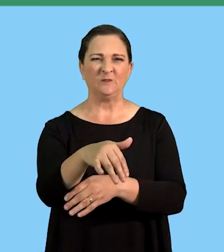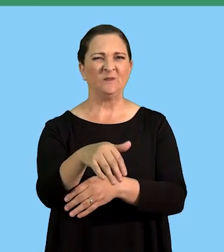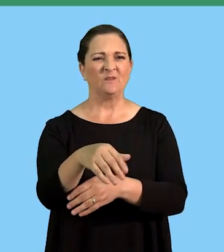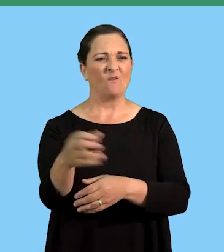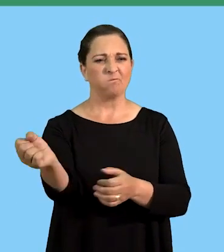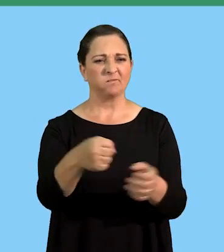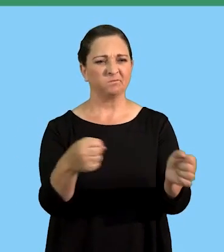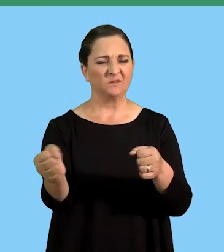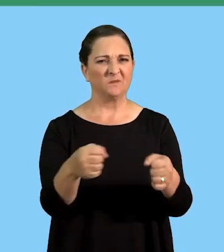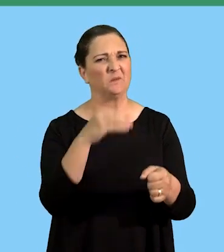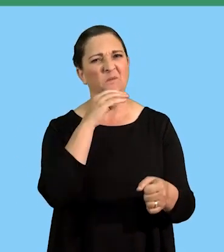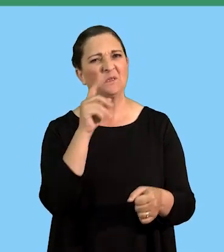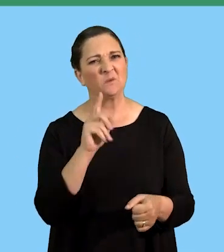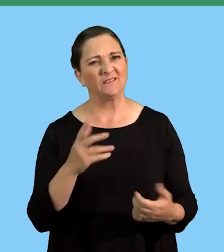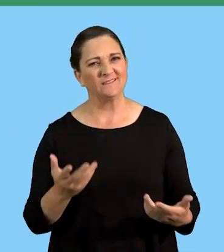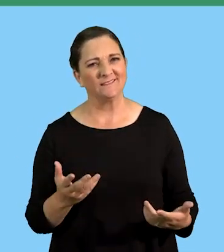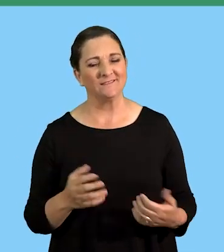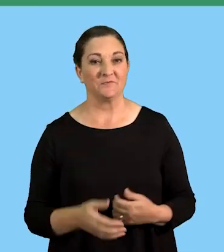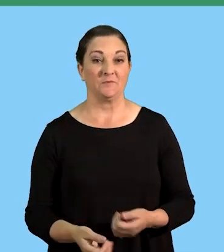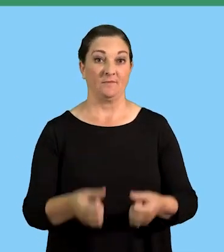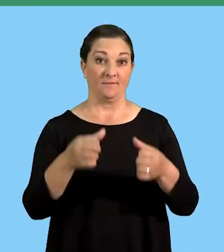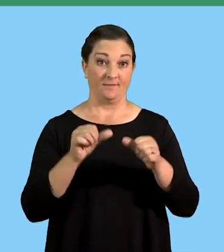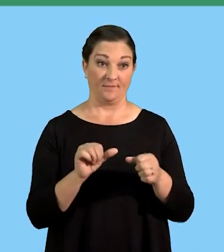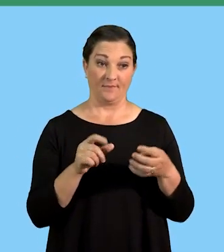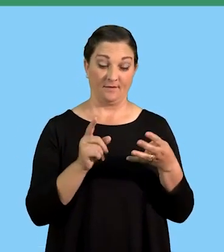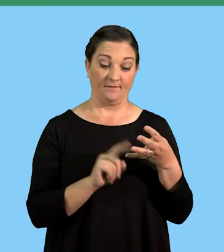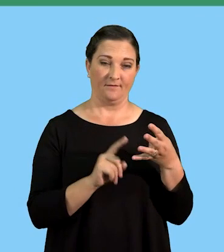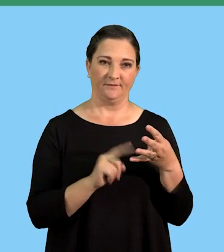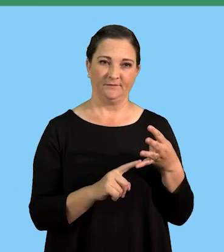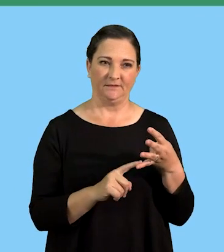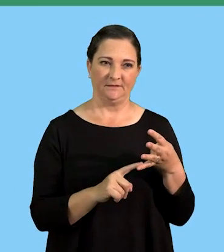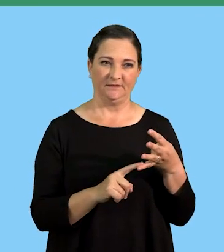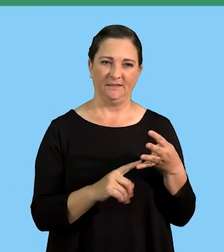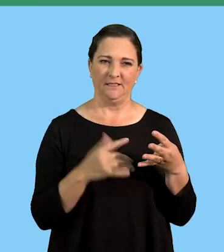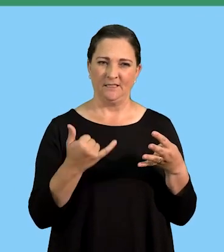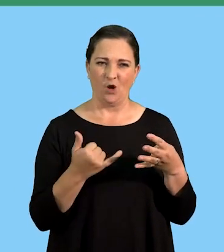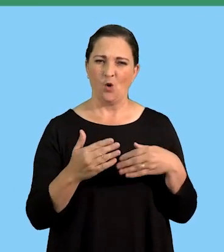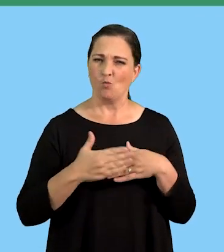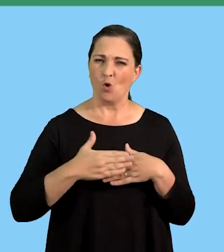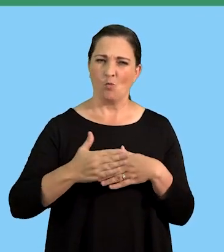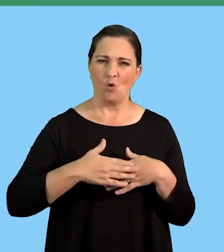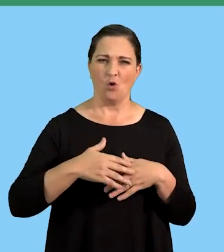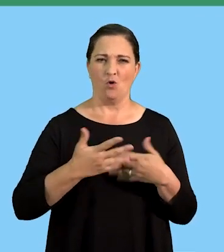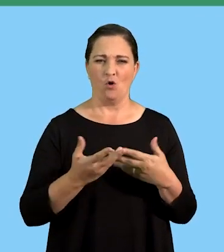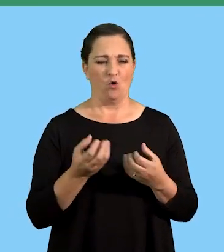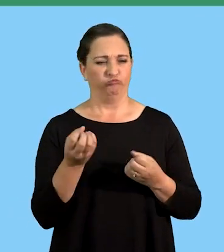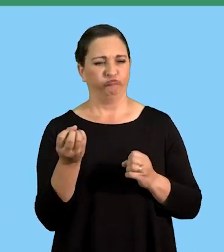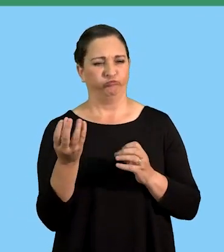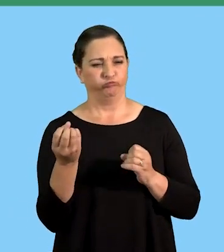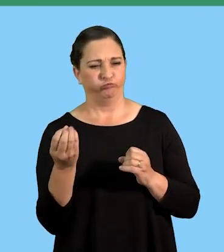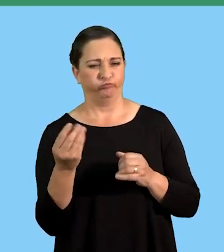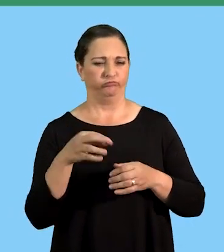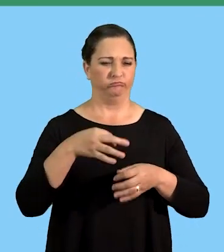mean. You must then also be able to elaborate on the meaning